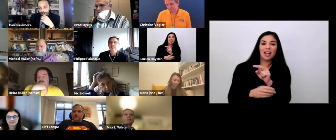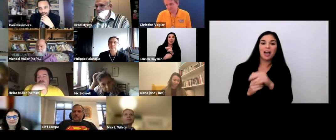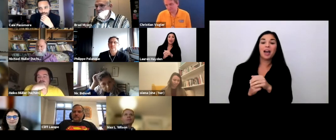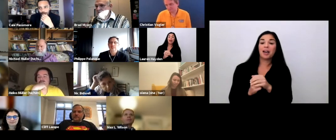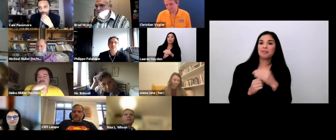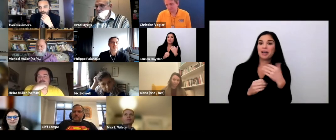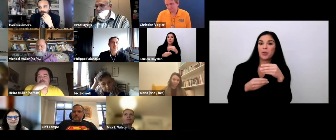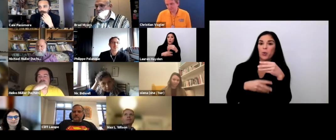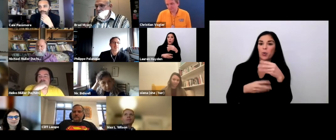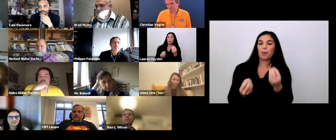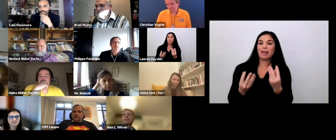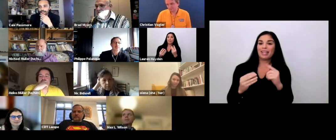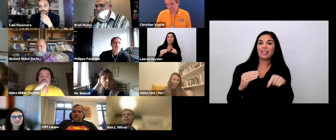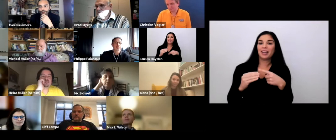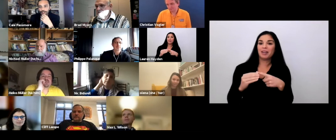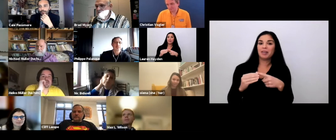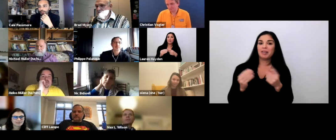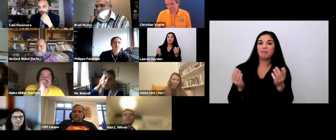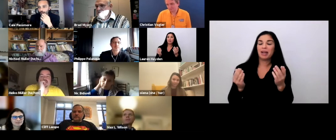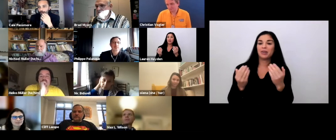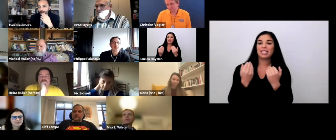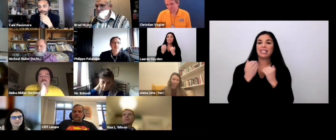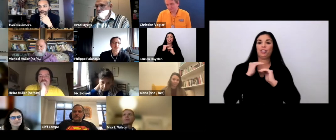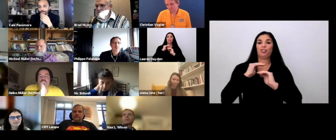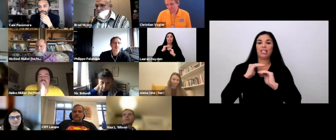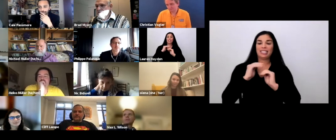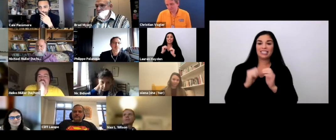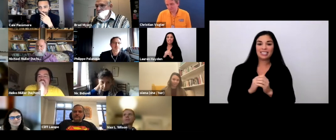quite a lot about constraints, platform.